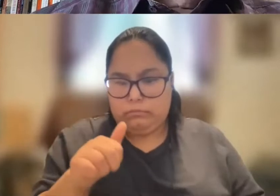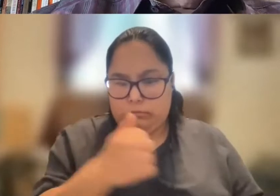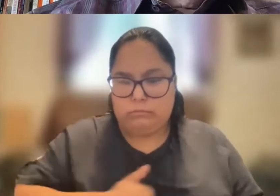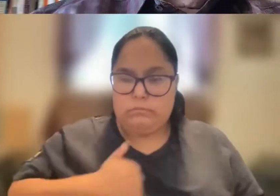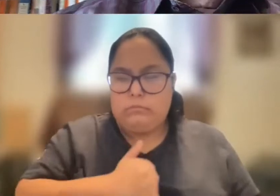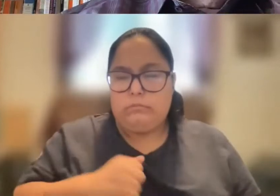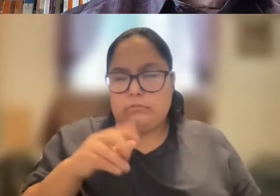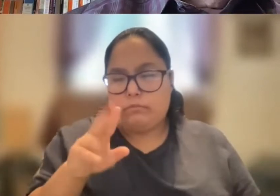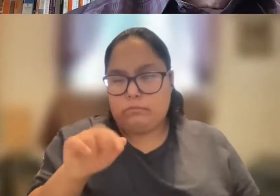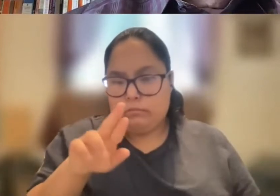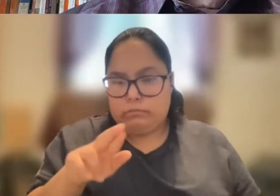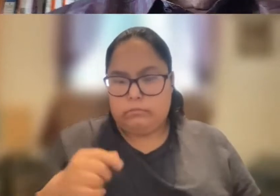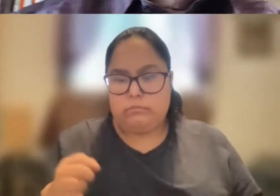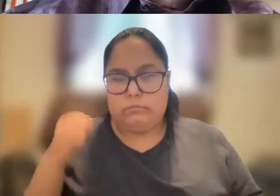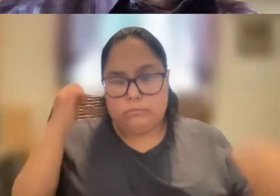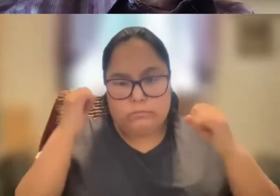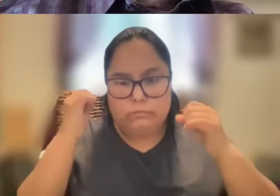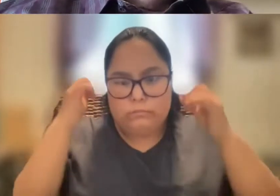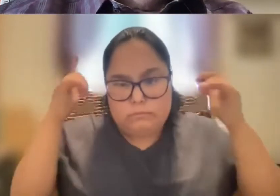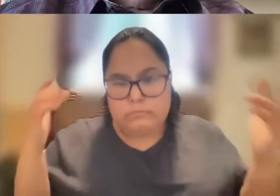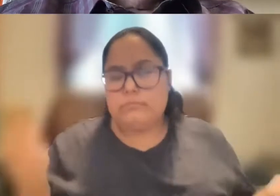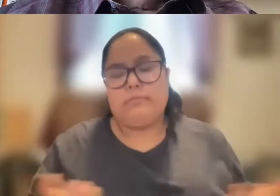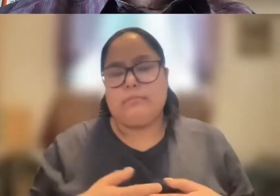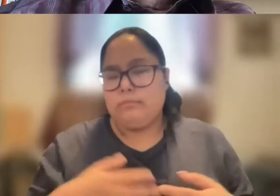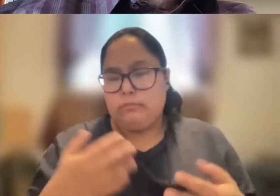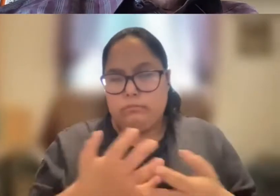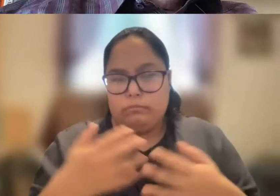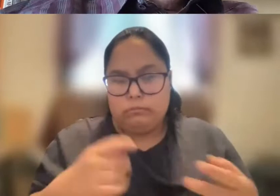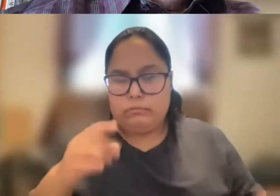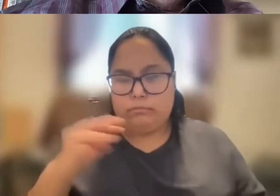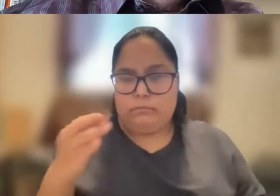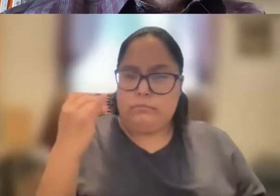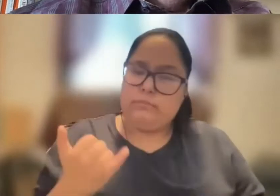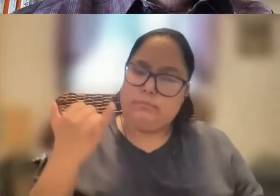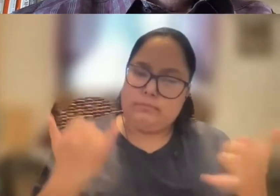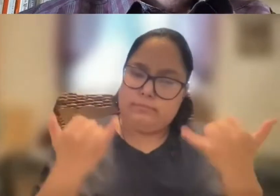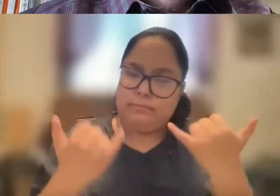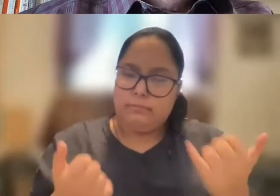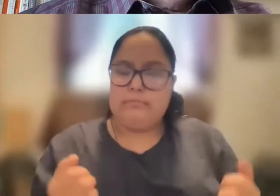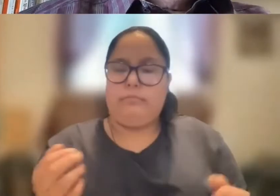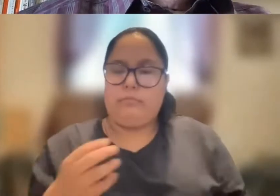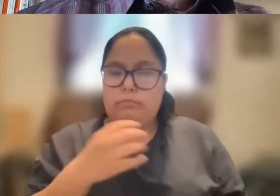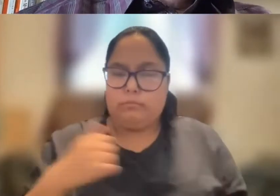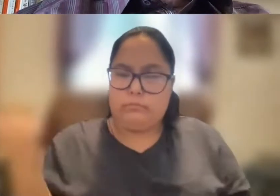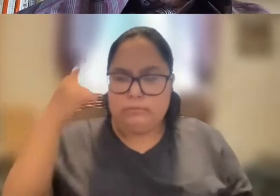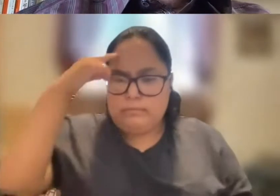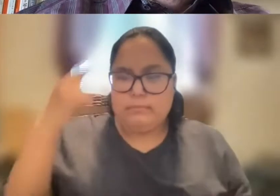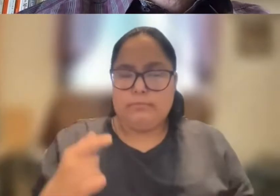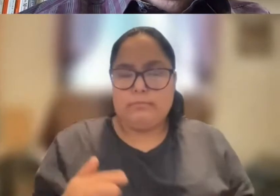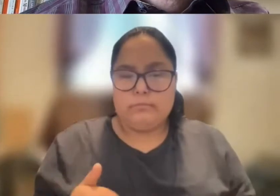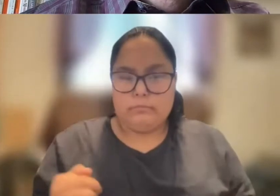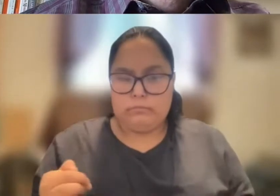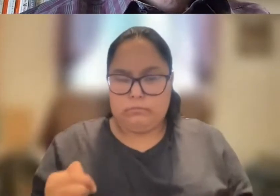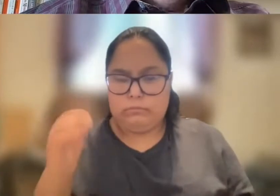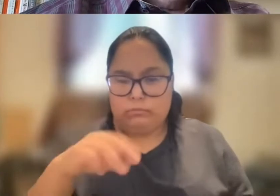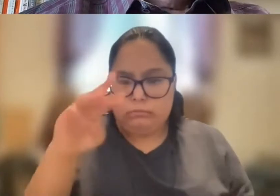which was surprising considering the mess that he's in now. And after that apology happened, the